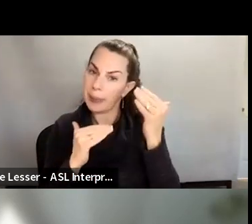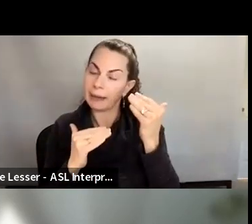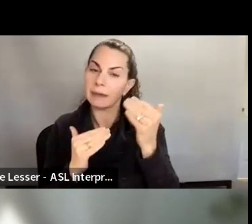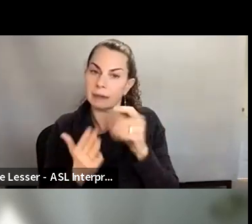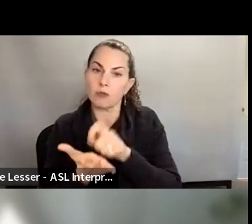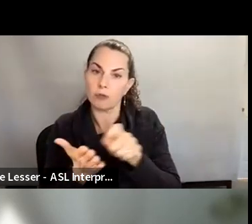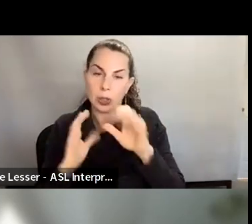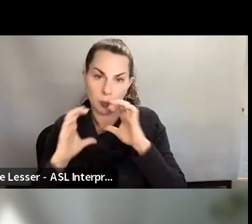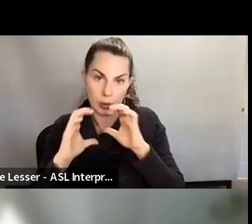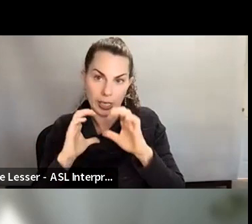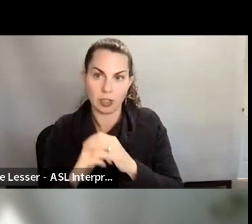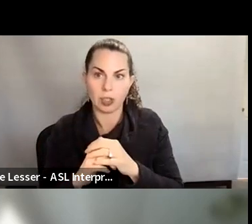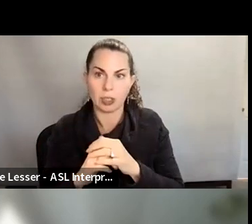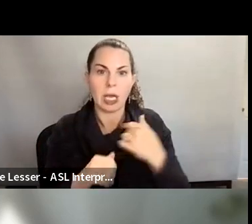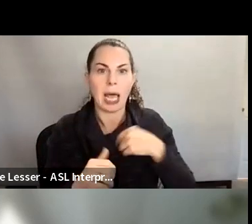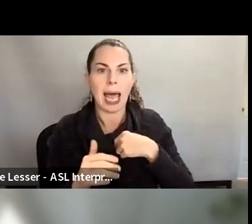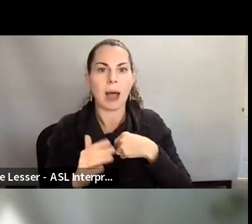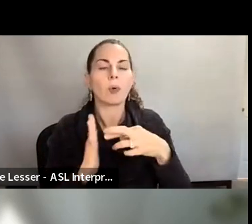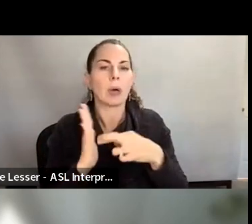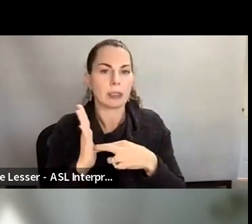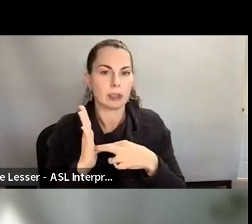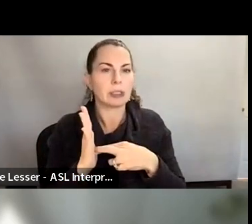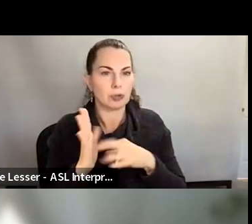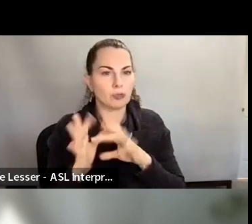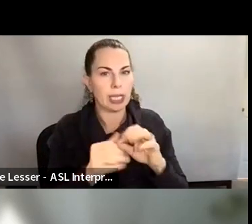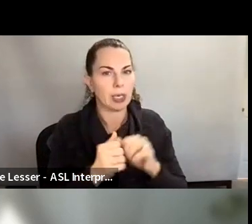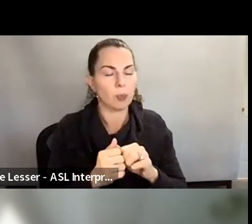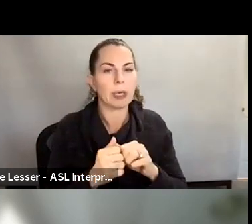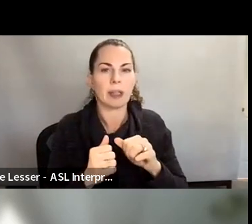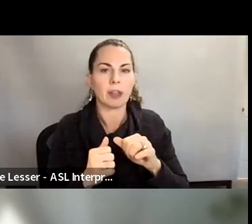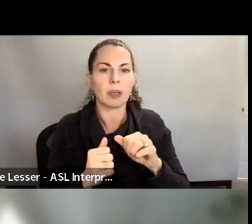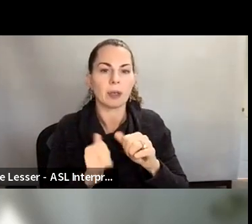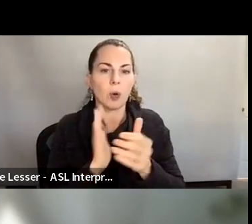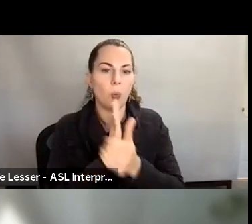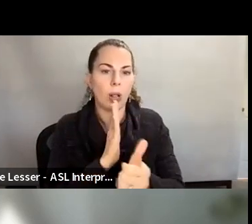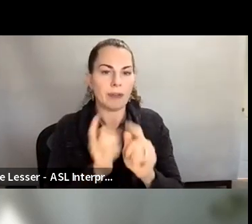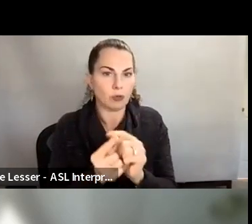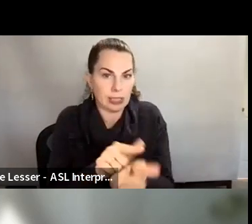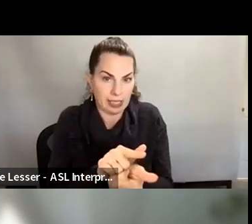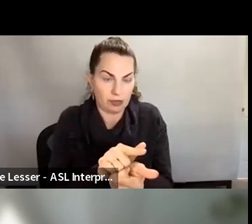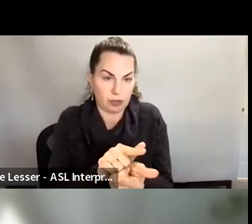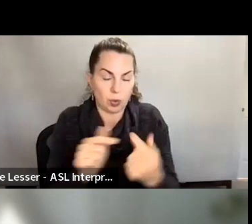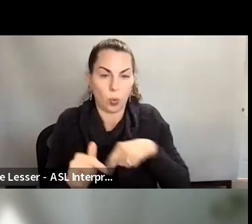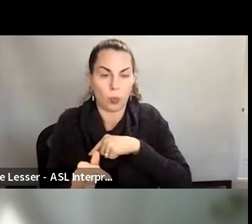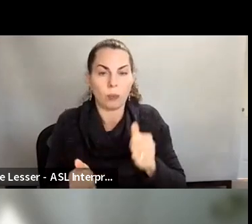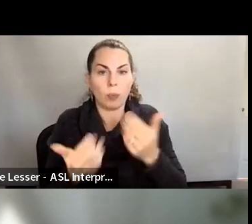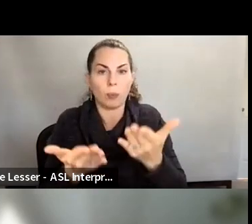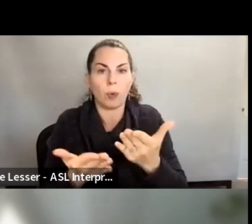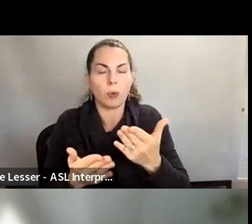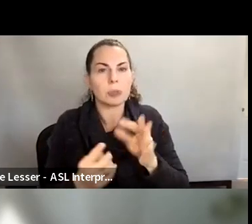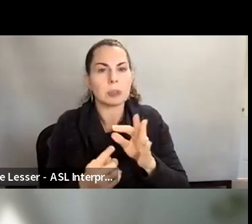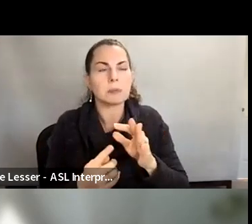speak, to translation, qualified translation. We propose special protections